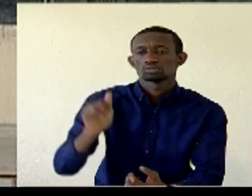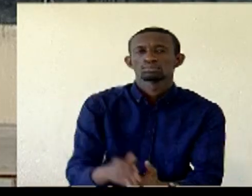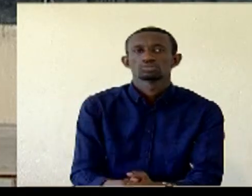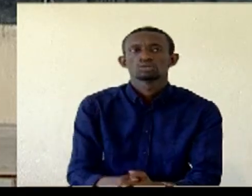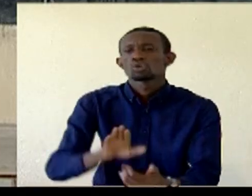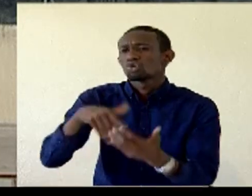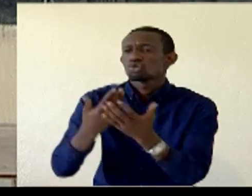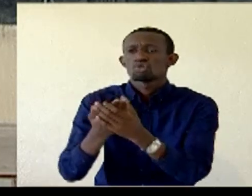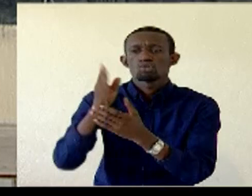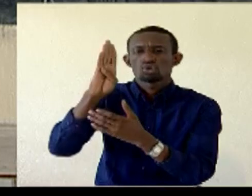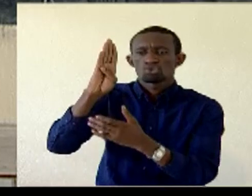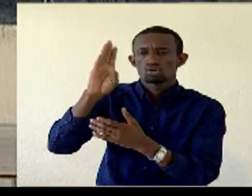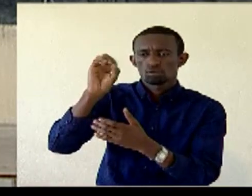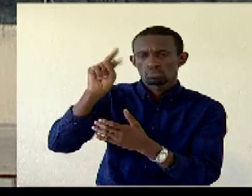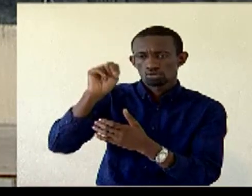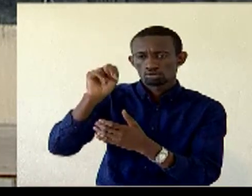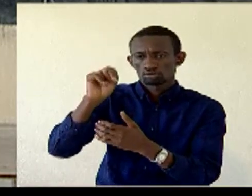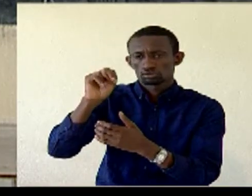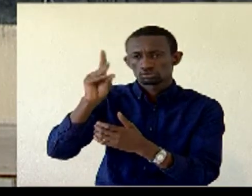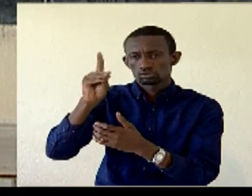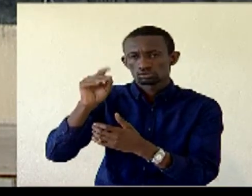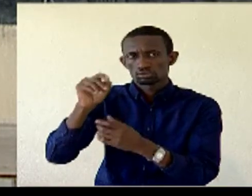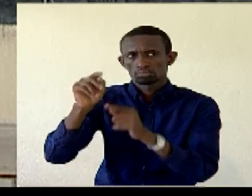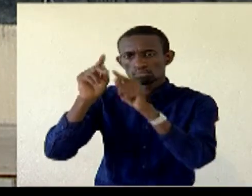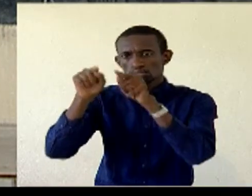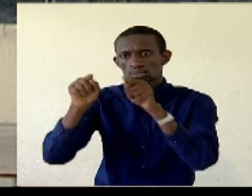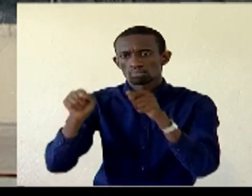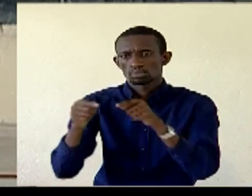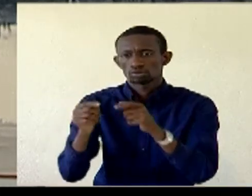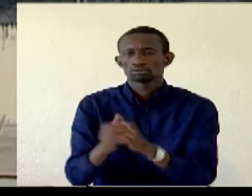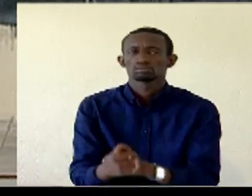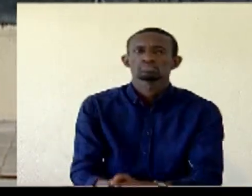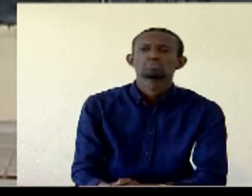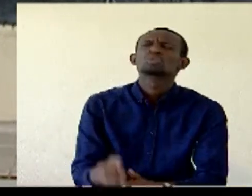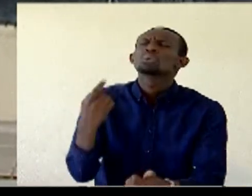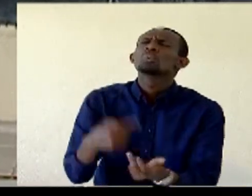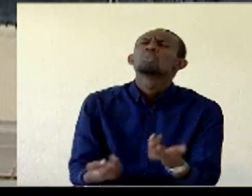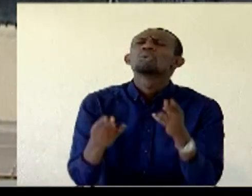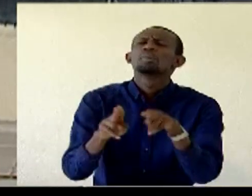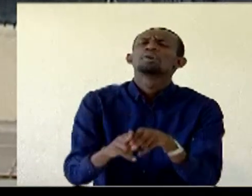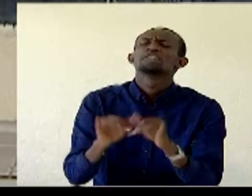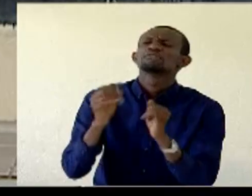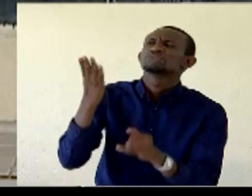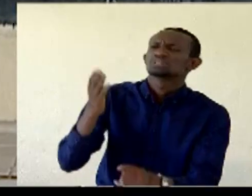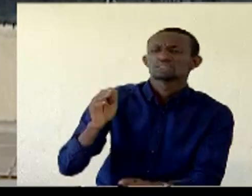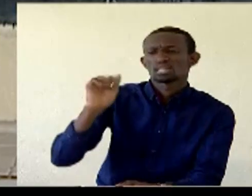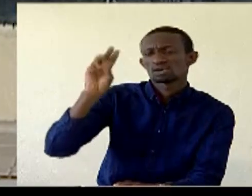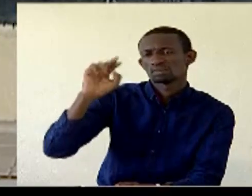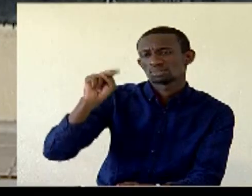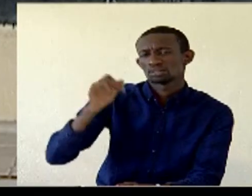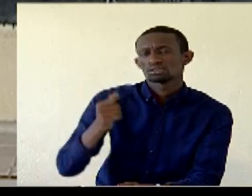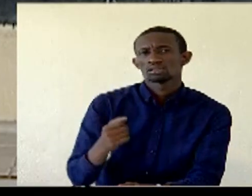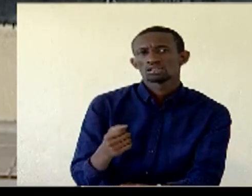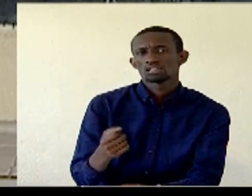I'll try to show all the bonds. So what happens, this amine group contains the lone pairs over